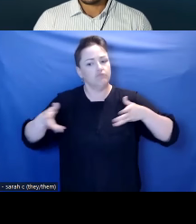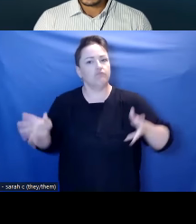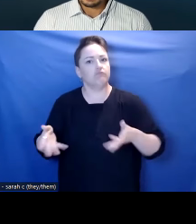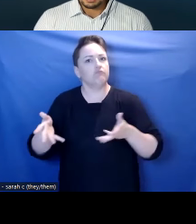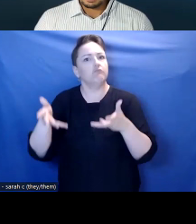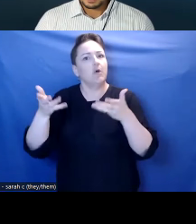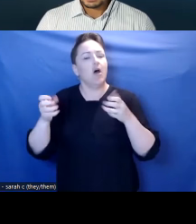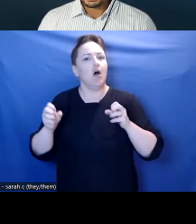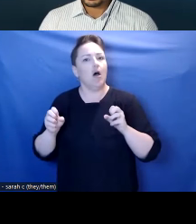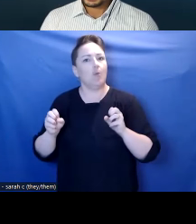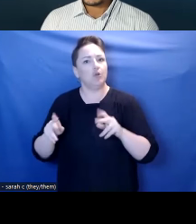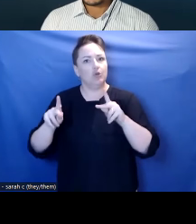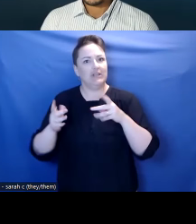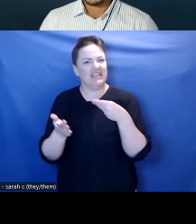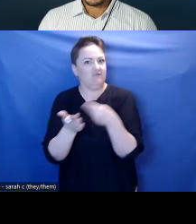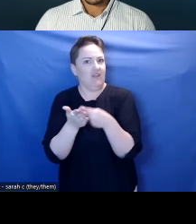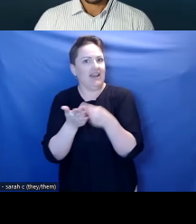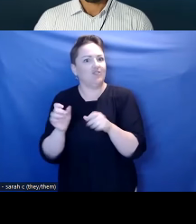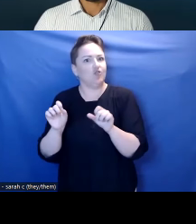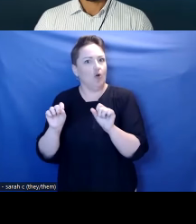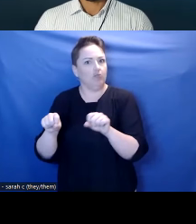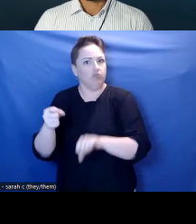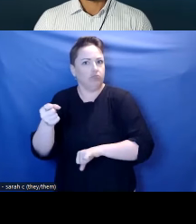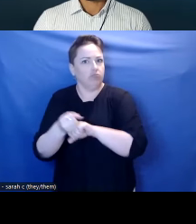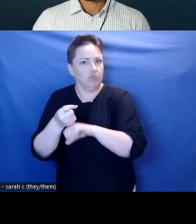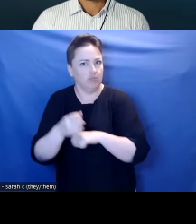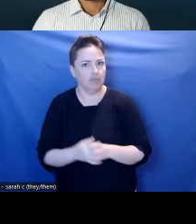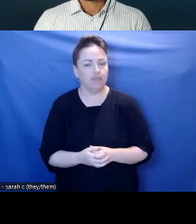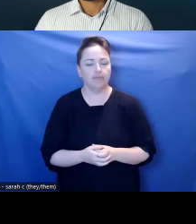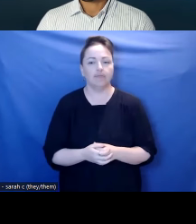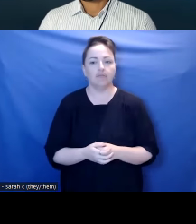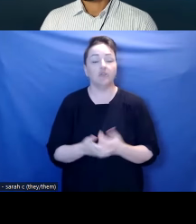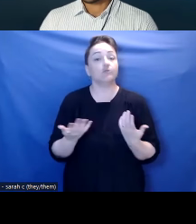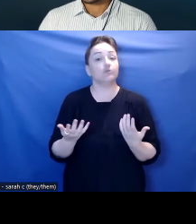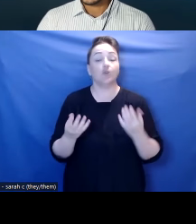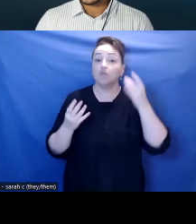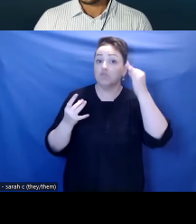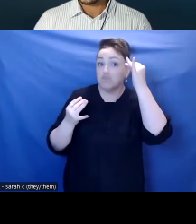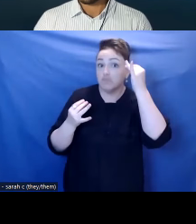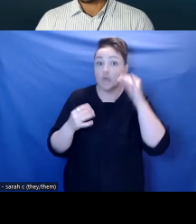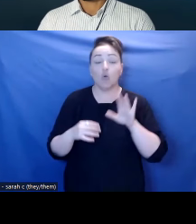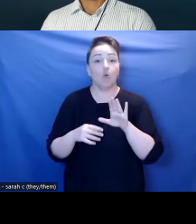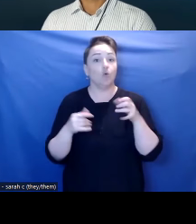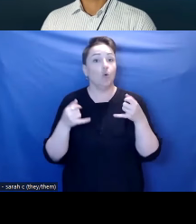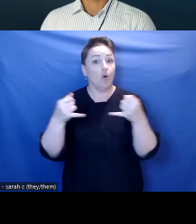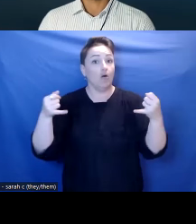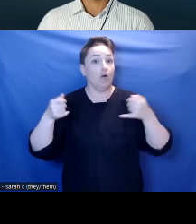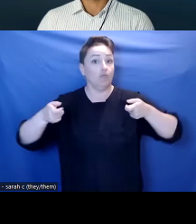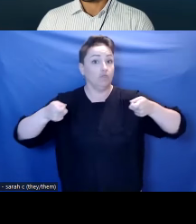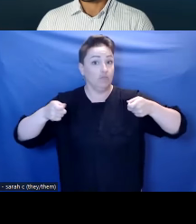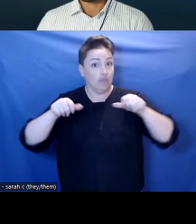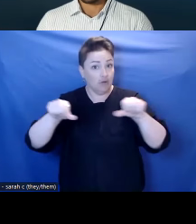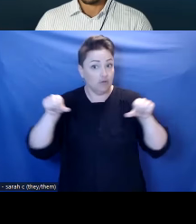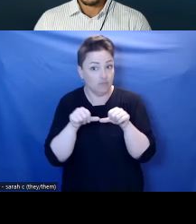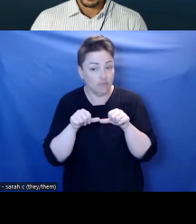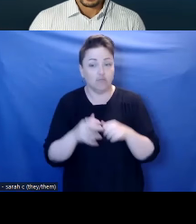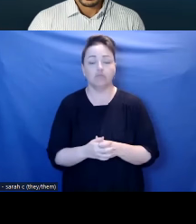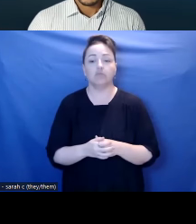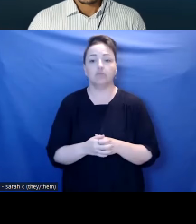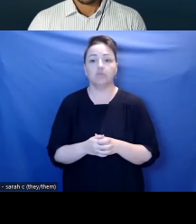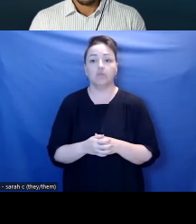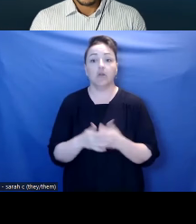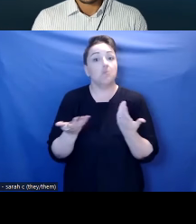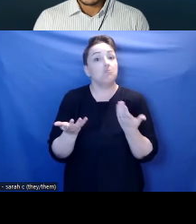financially feasible. So you want to consider if your jurisdiction currently has any incentives that make residential development attractive